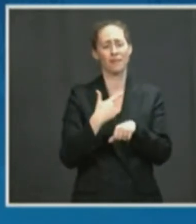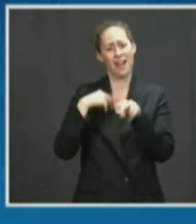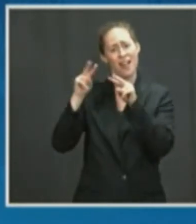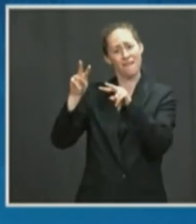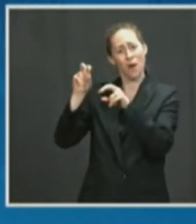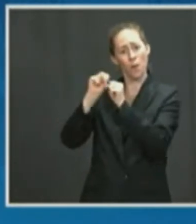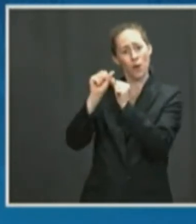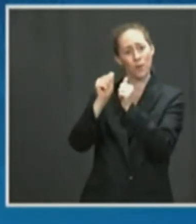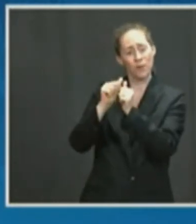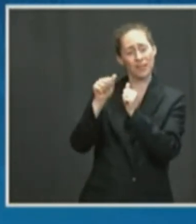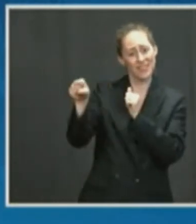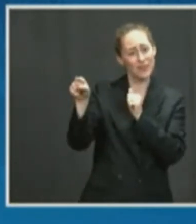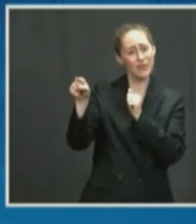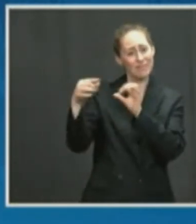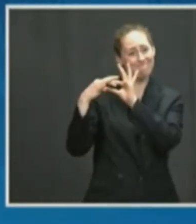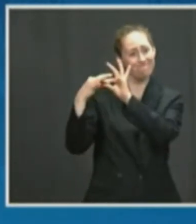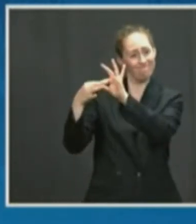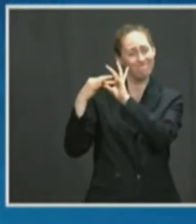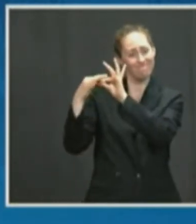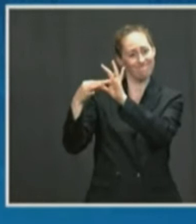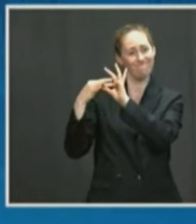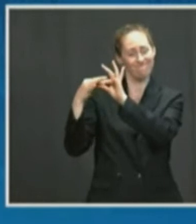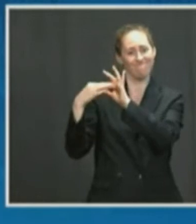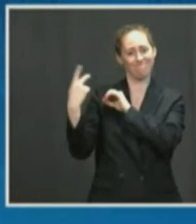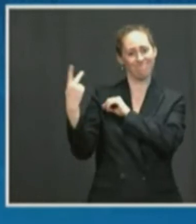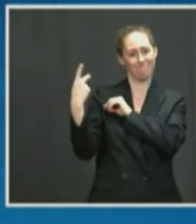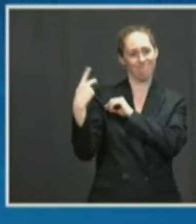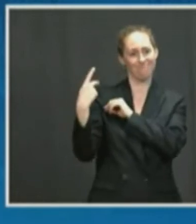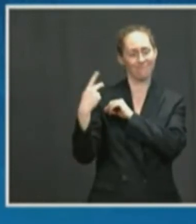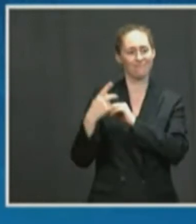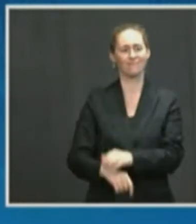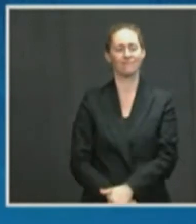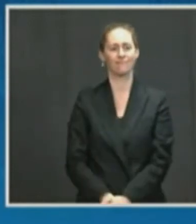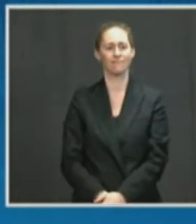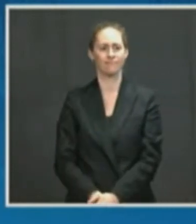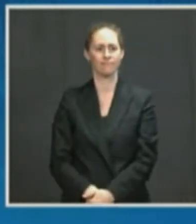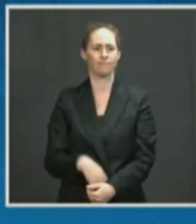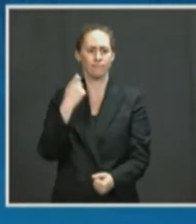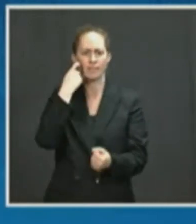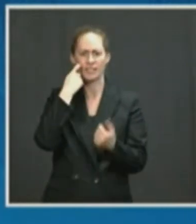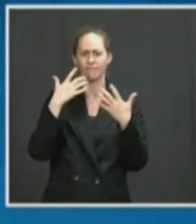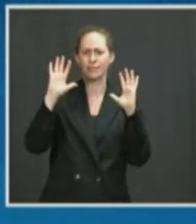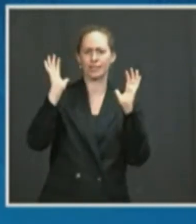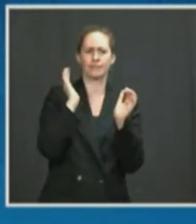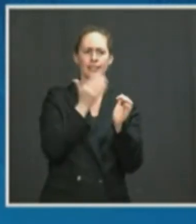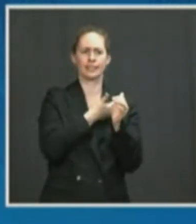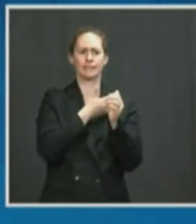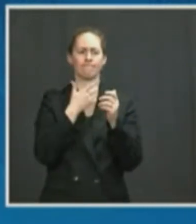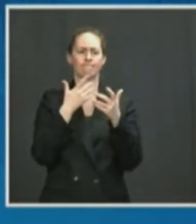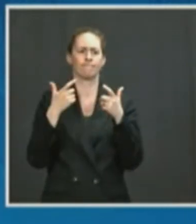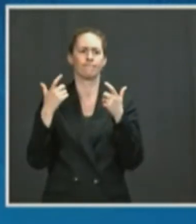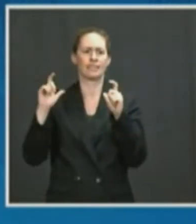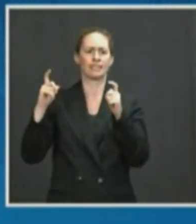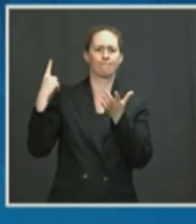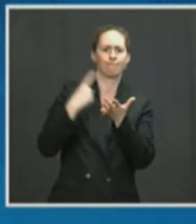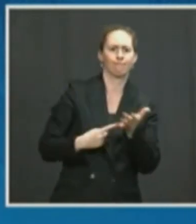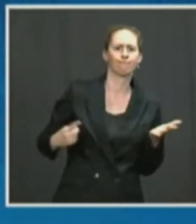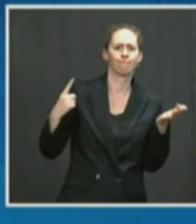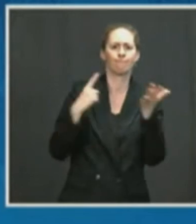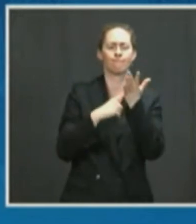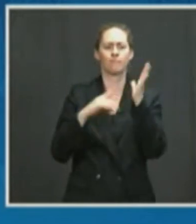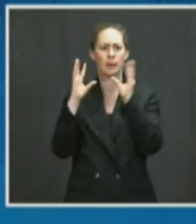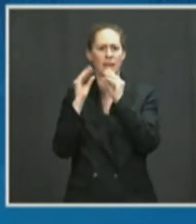you in Washington, D.C., I recently convened some of our biggest CEOs who have